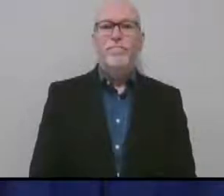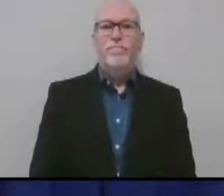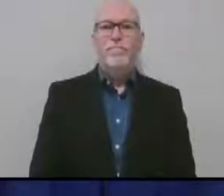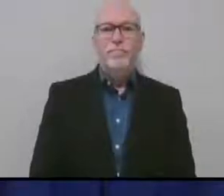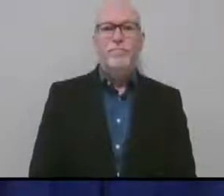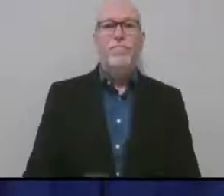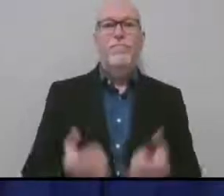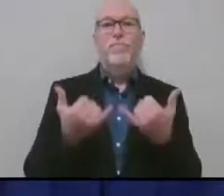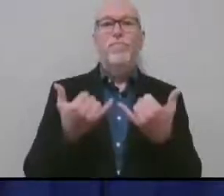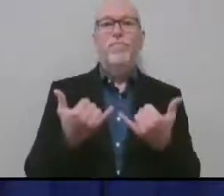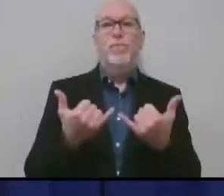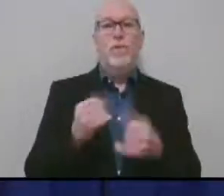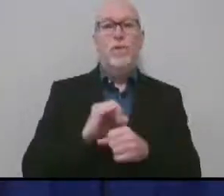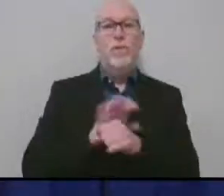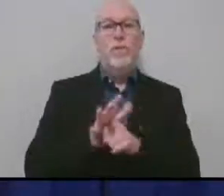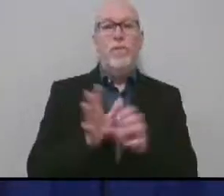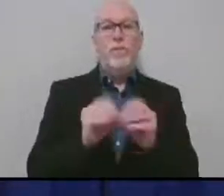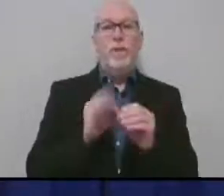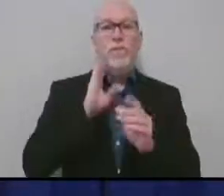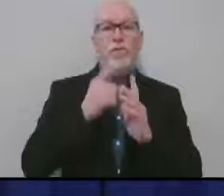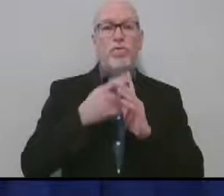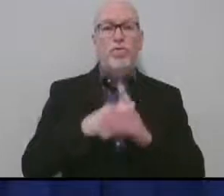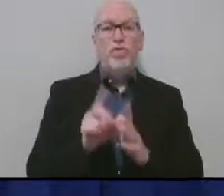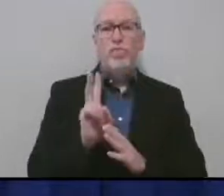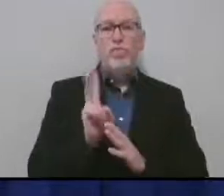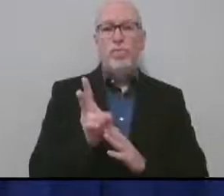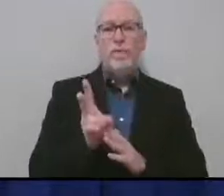Today's COVID-19 briefing will begin in 2 minutes.